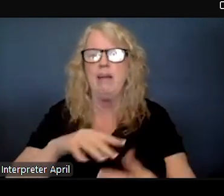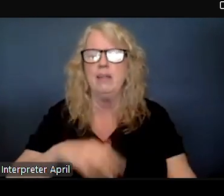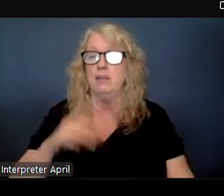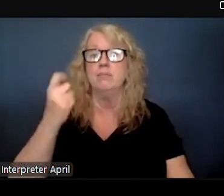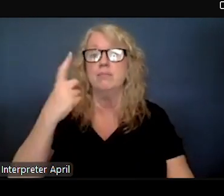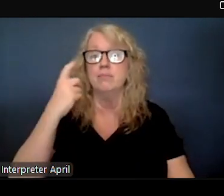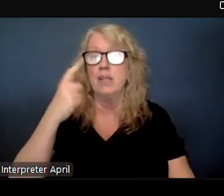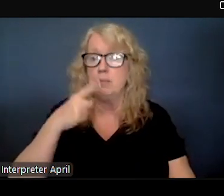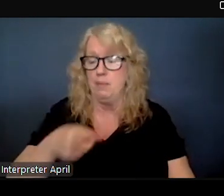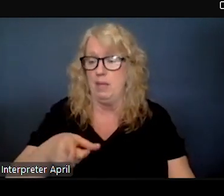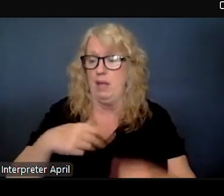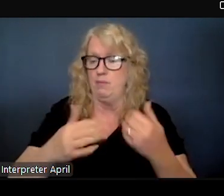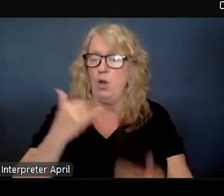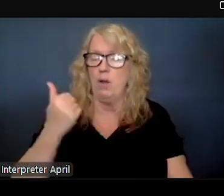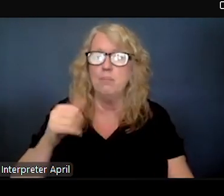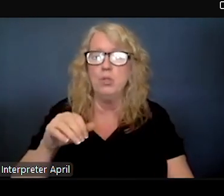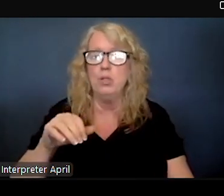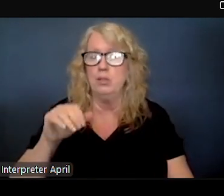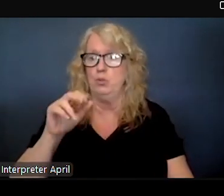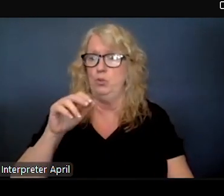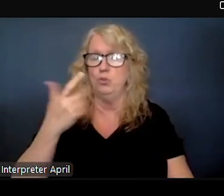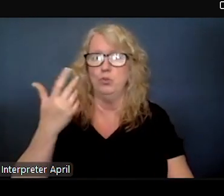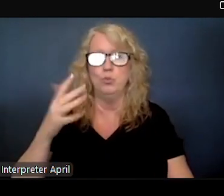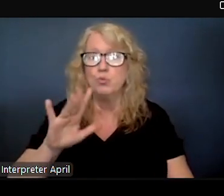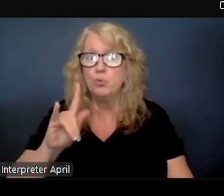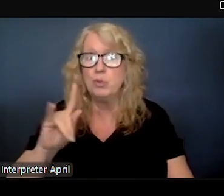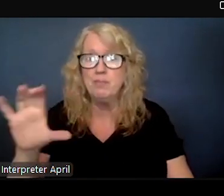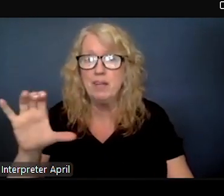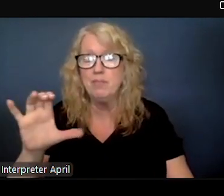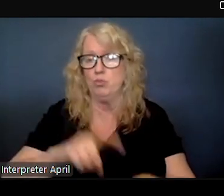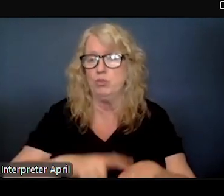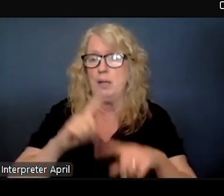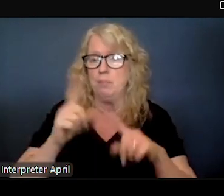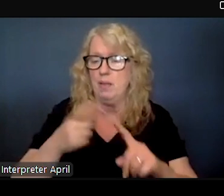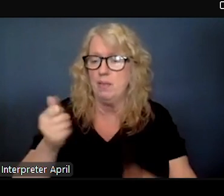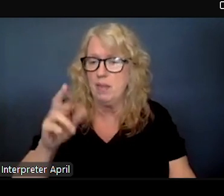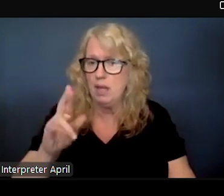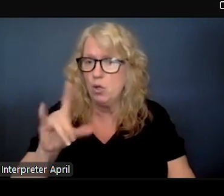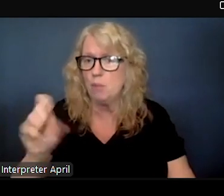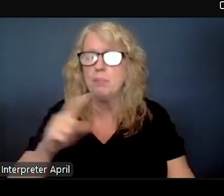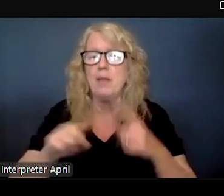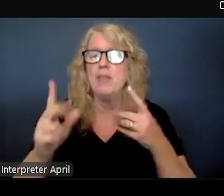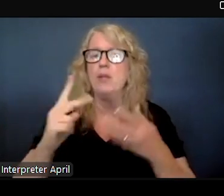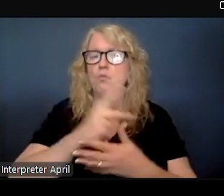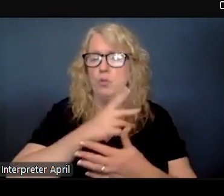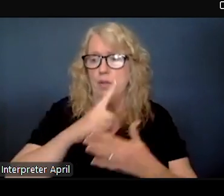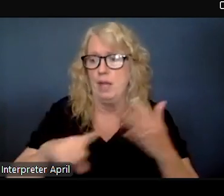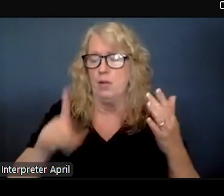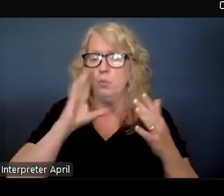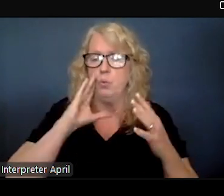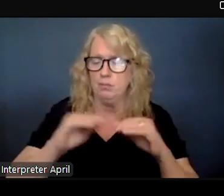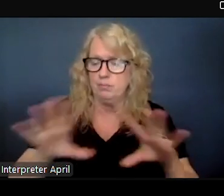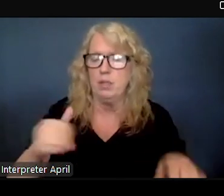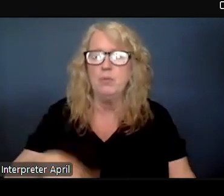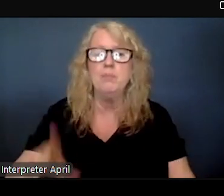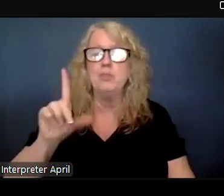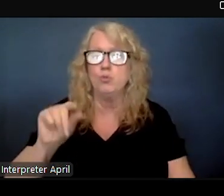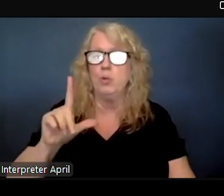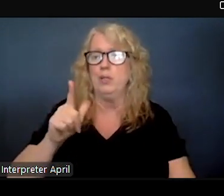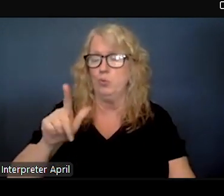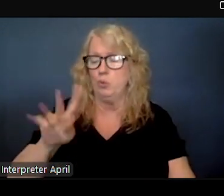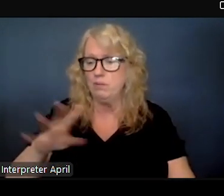study has been cited nearly 2,500 times in articles, reviews that are coming out between 2024